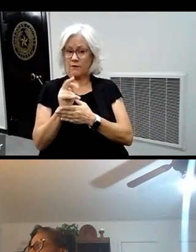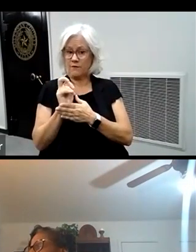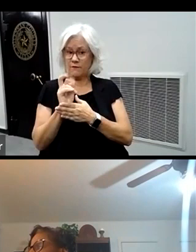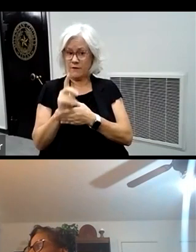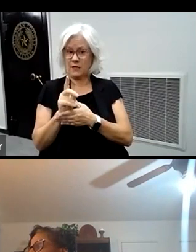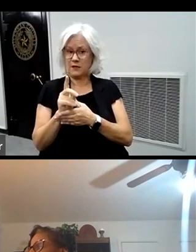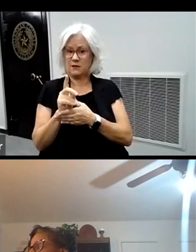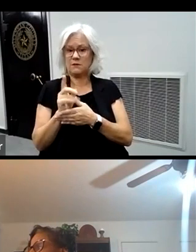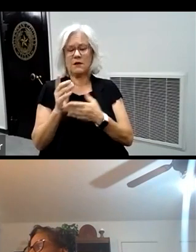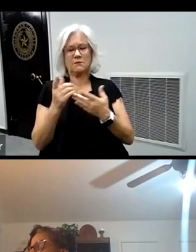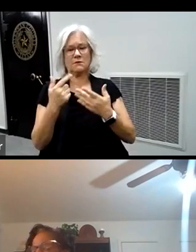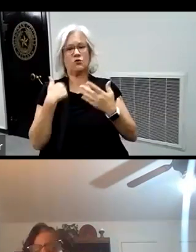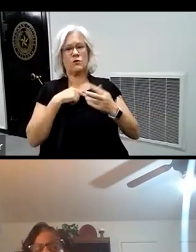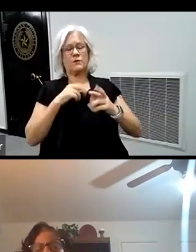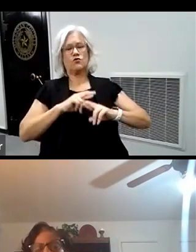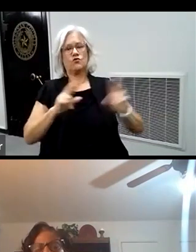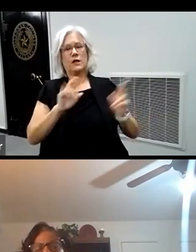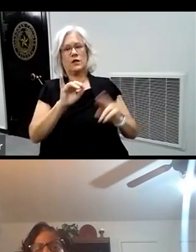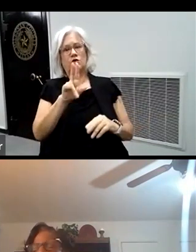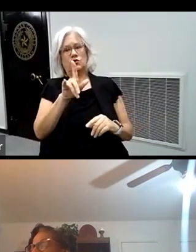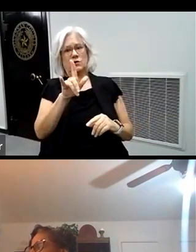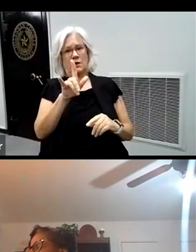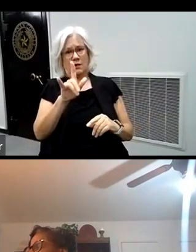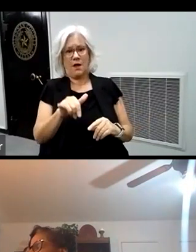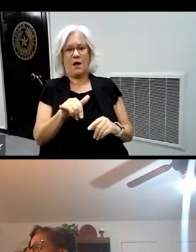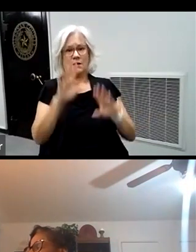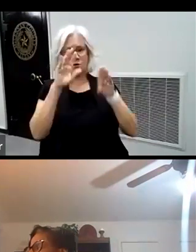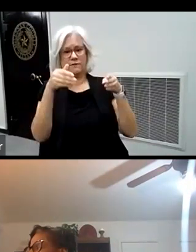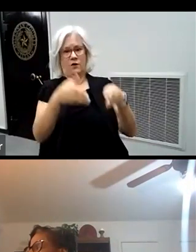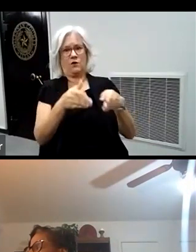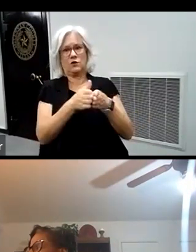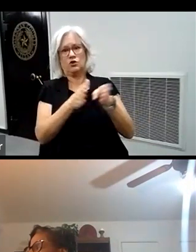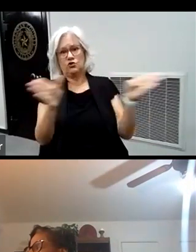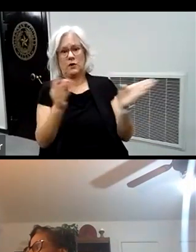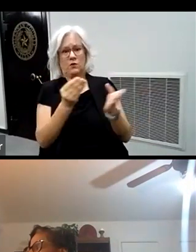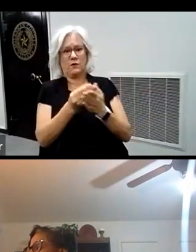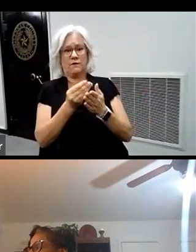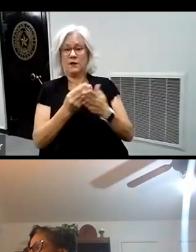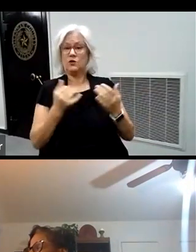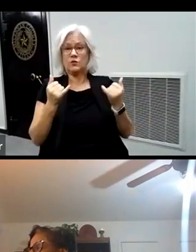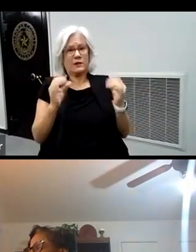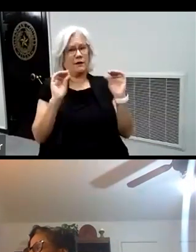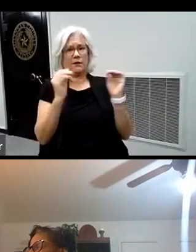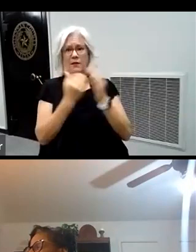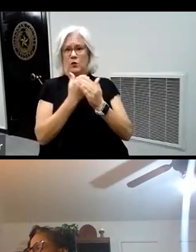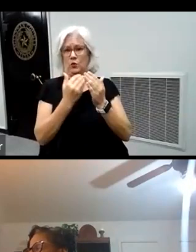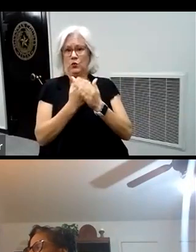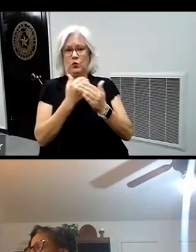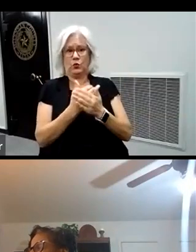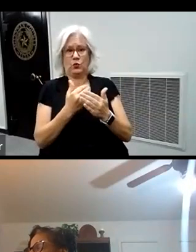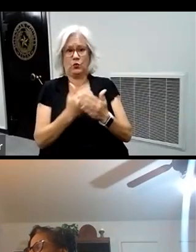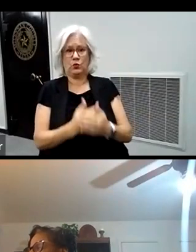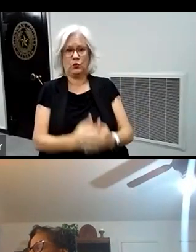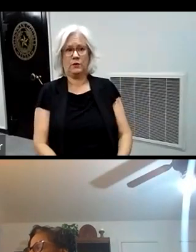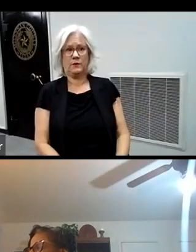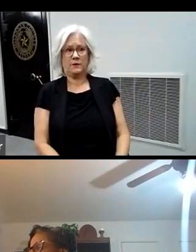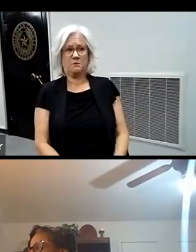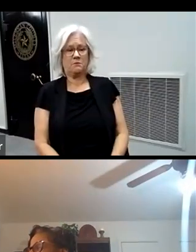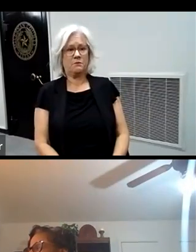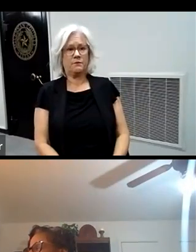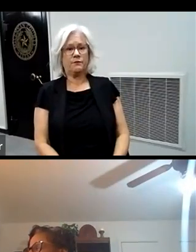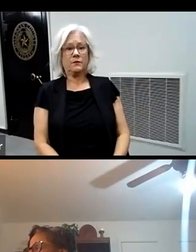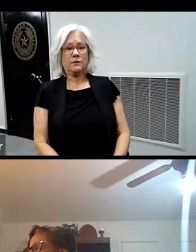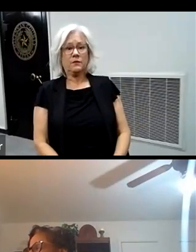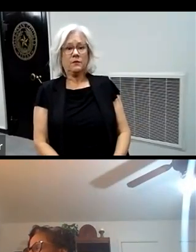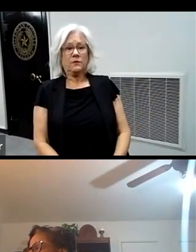prepared to start July and get into the general fund. So don't have anything new today to present. Okay. All